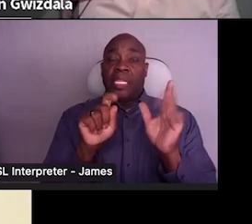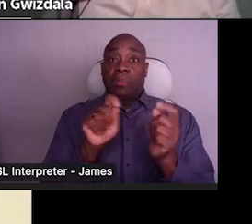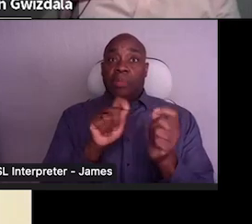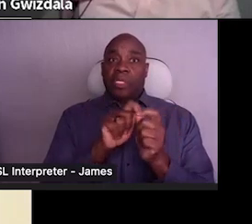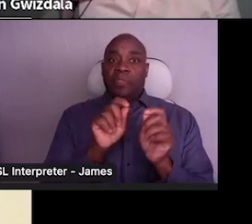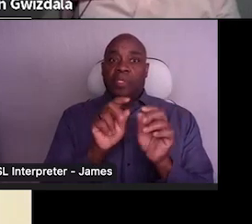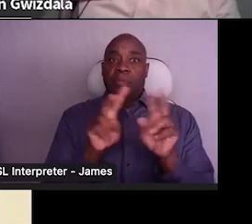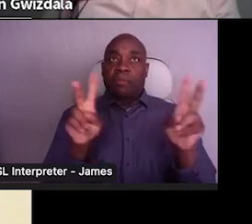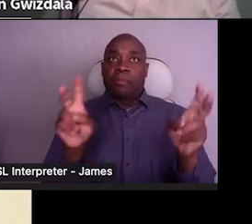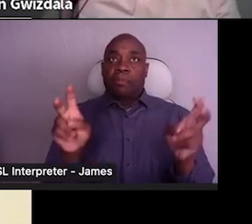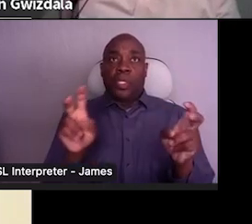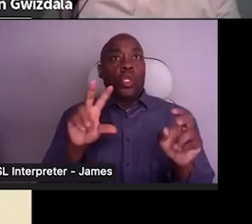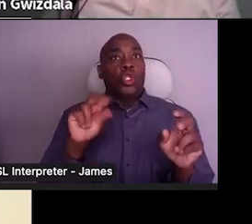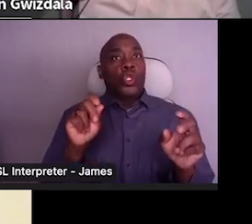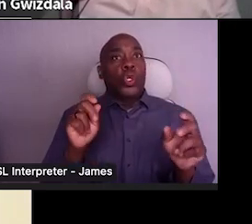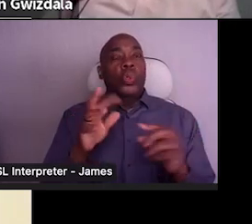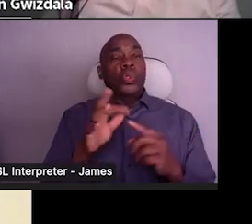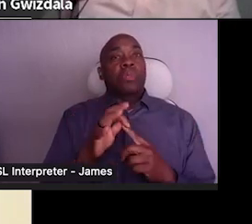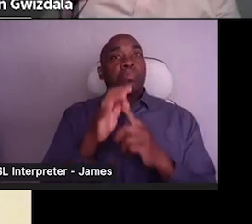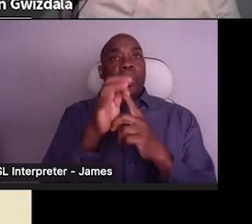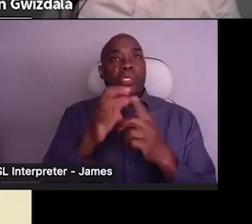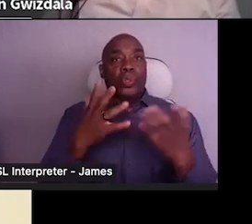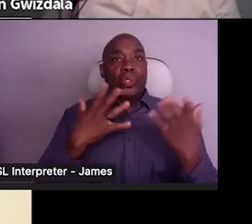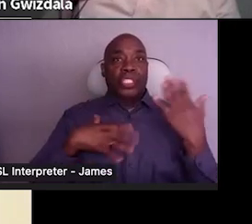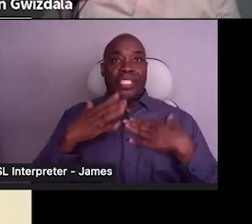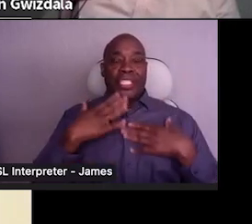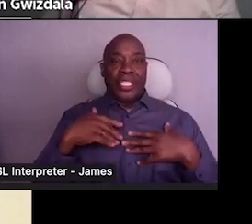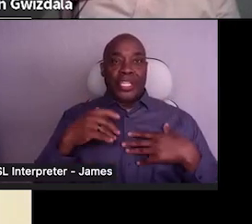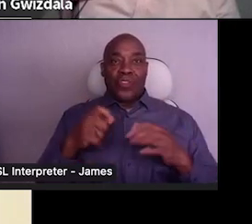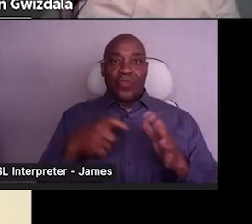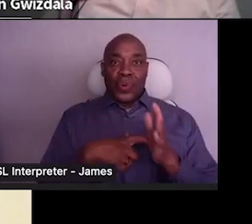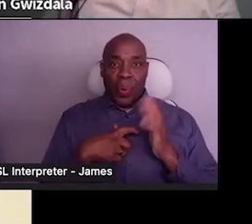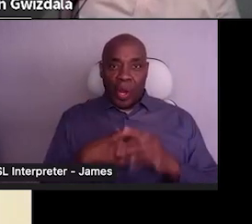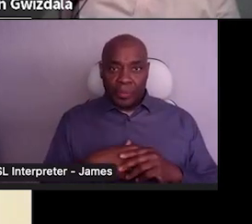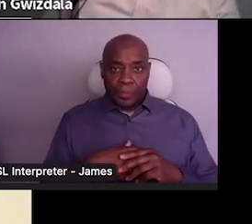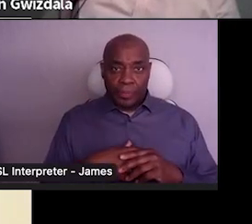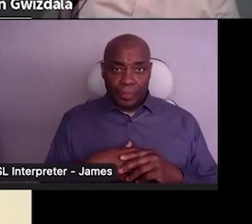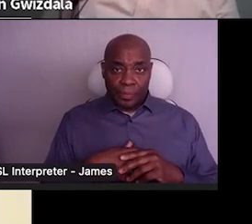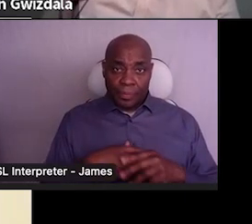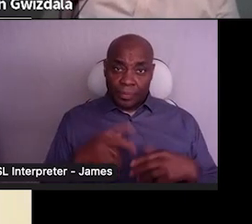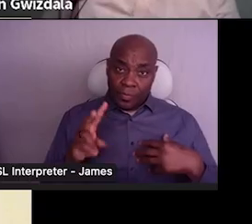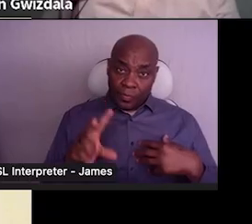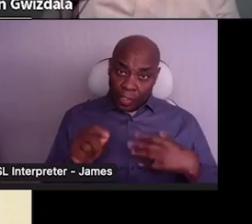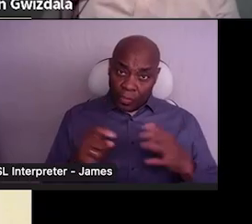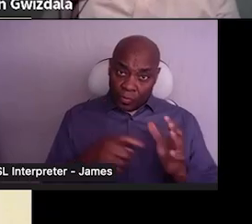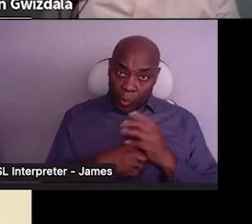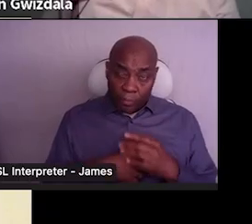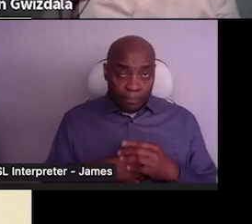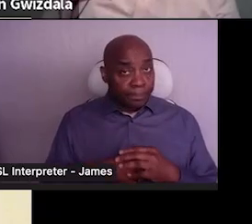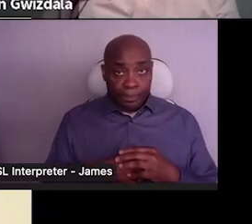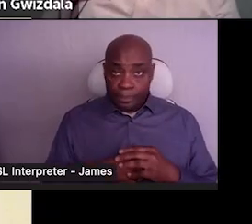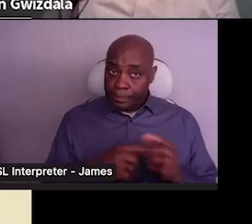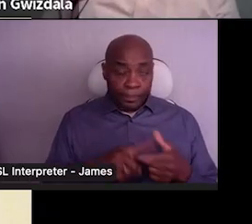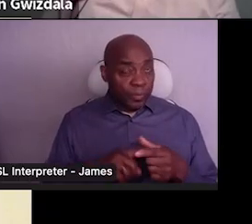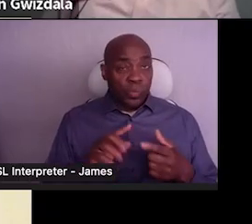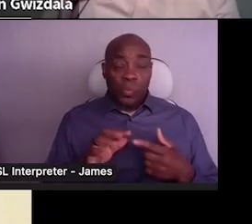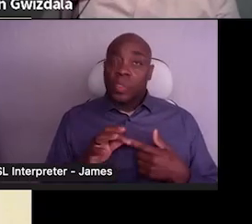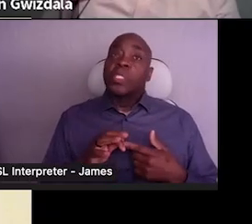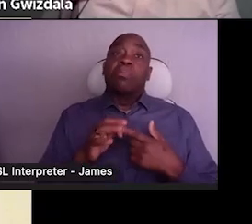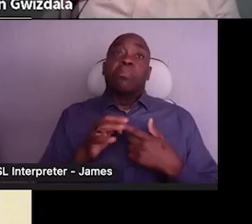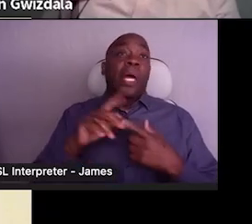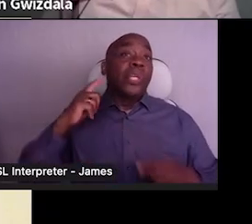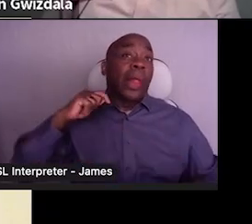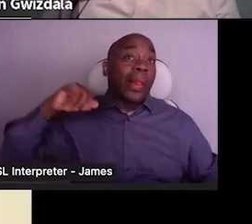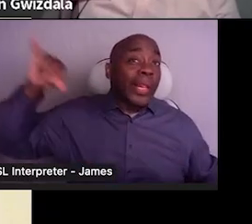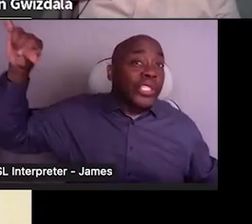ADA specifically say that no special gear can be required. So they're not required to wear a vest or